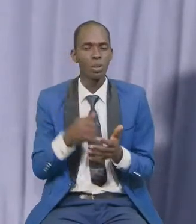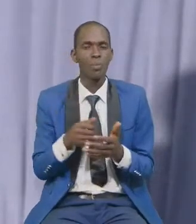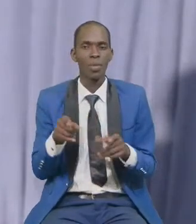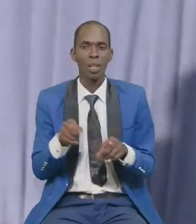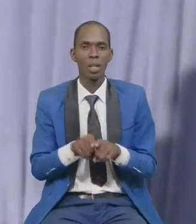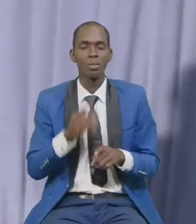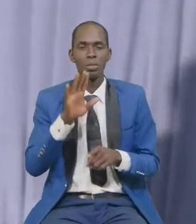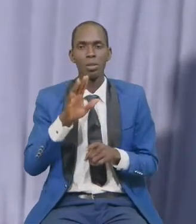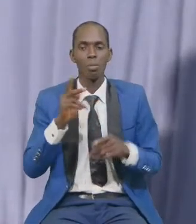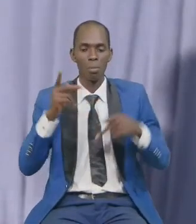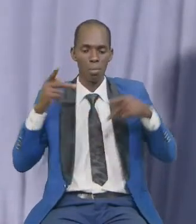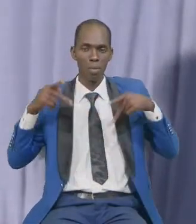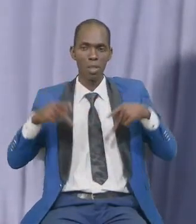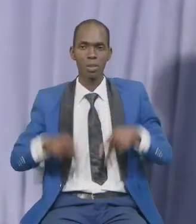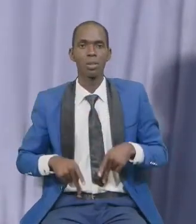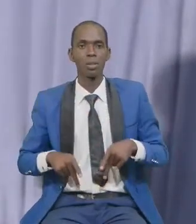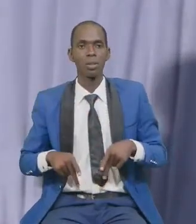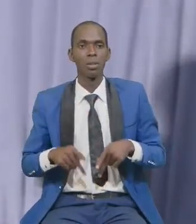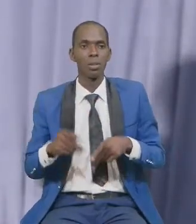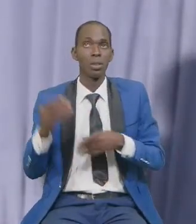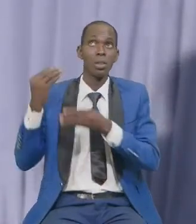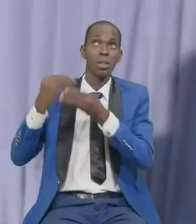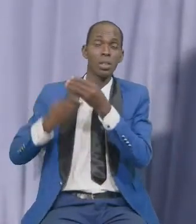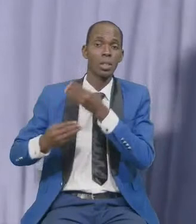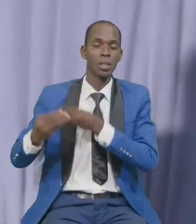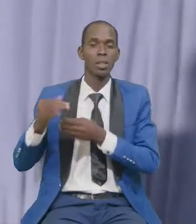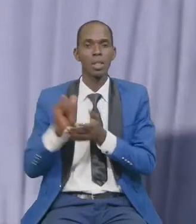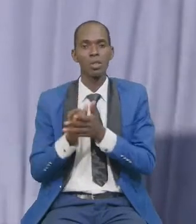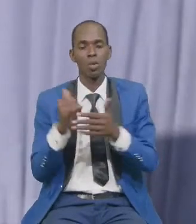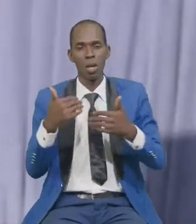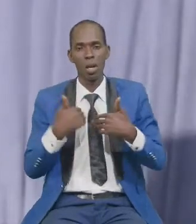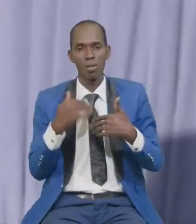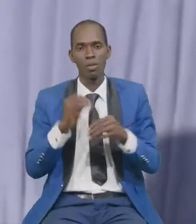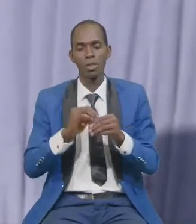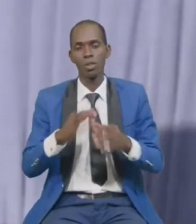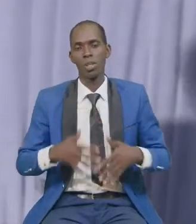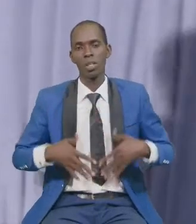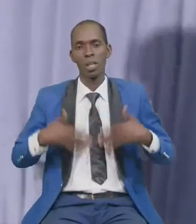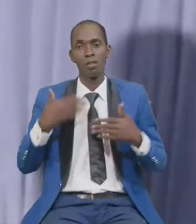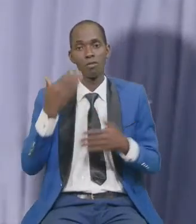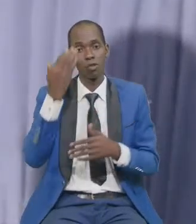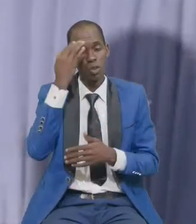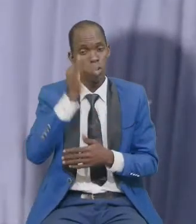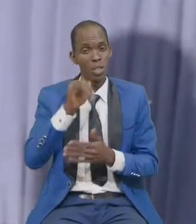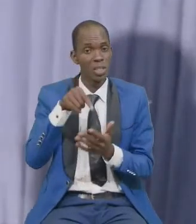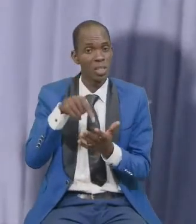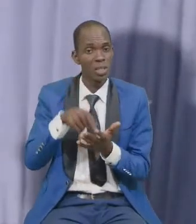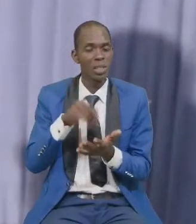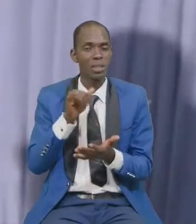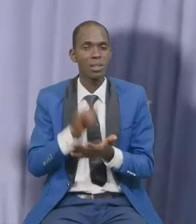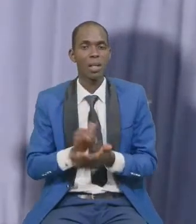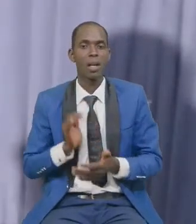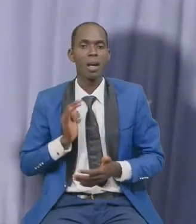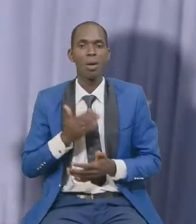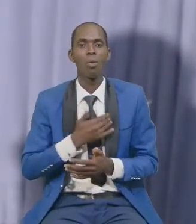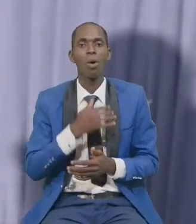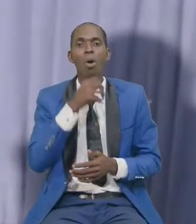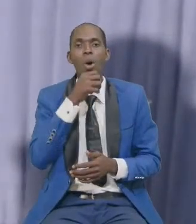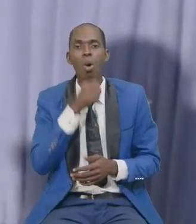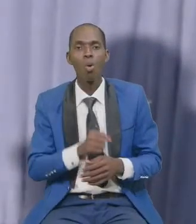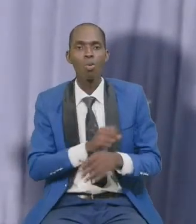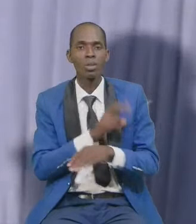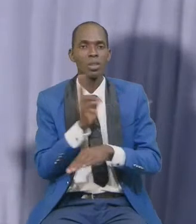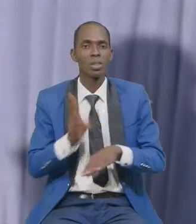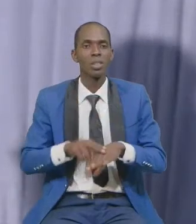personal inheritance that you have in your life. Knowing this, that our old man